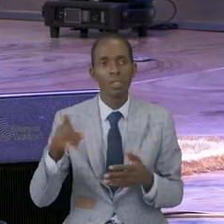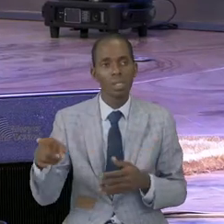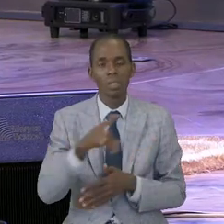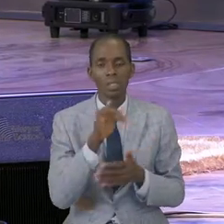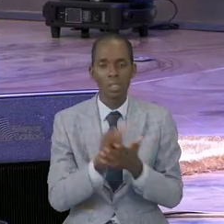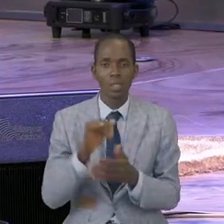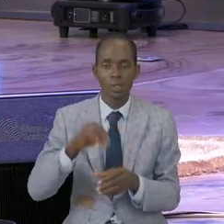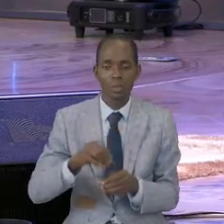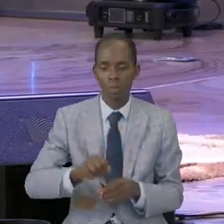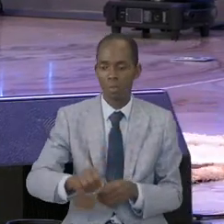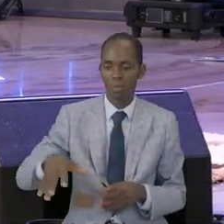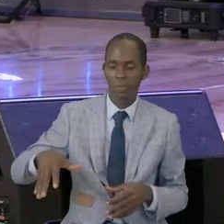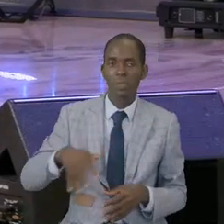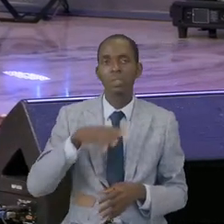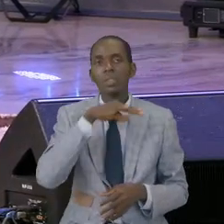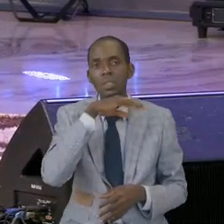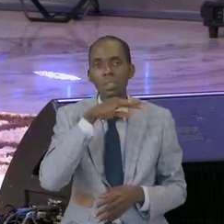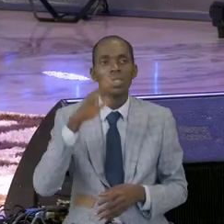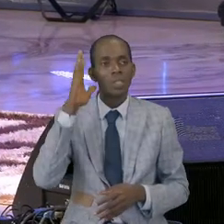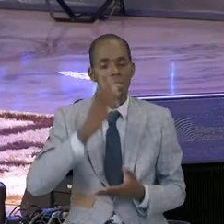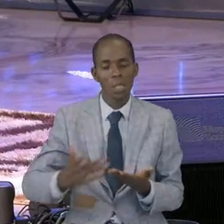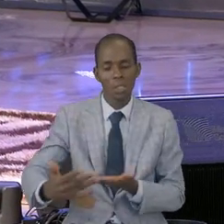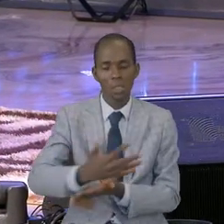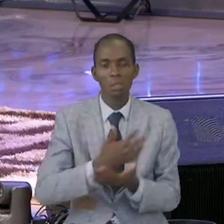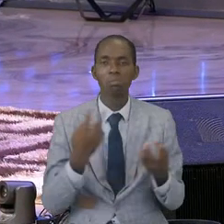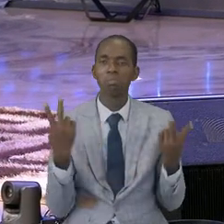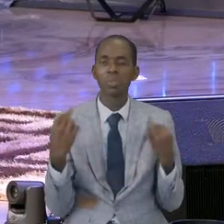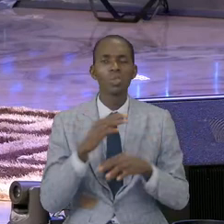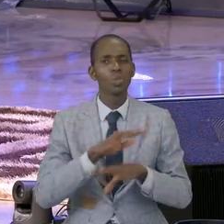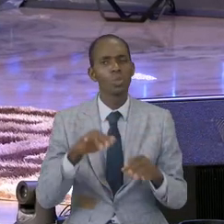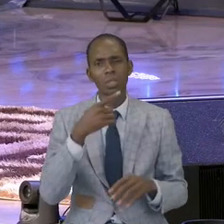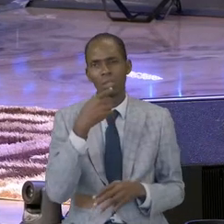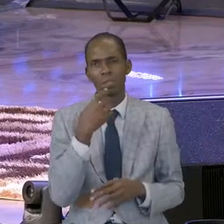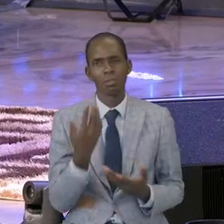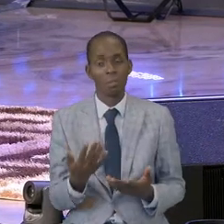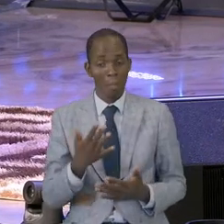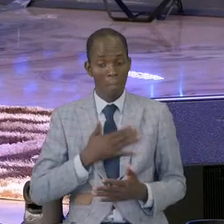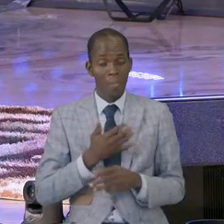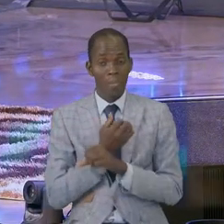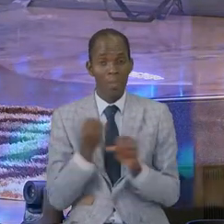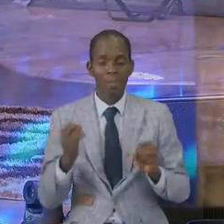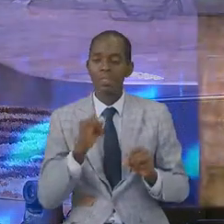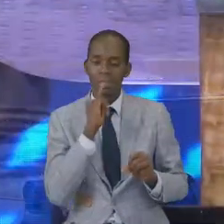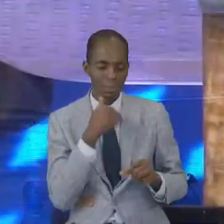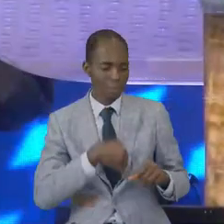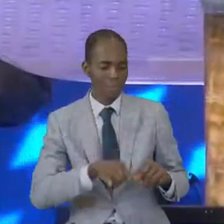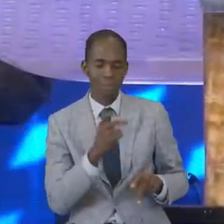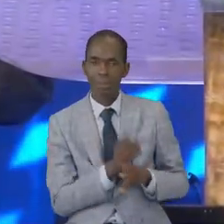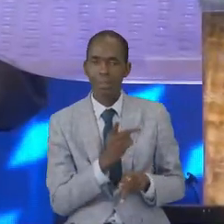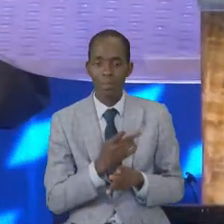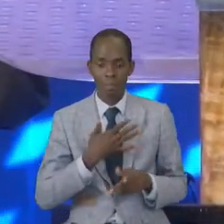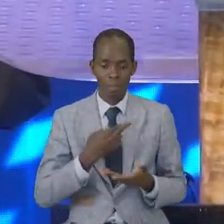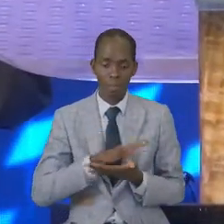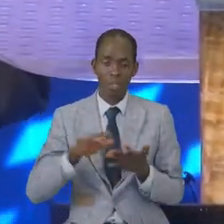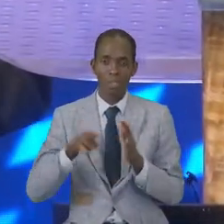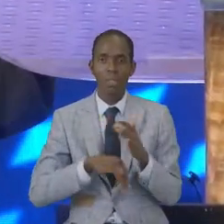reap vanity. Don't deceive yourself. Don't say, my salvation is intact, my righteousness